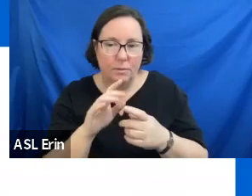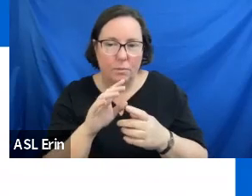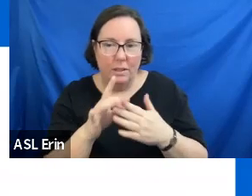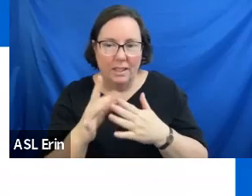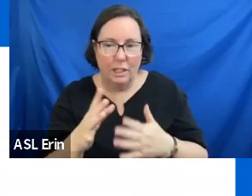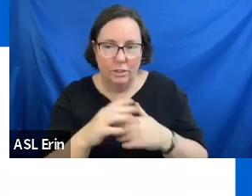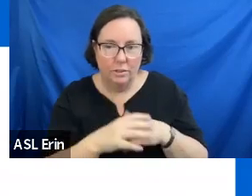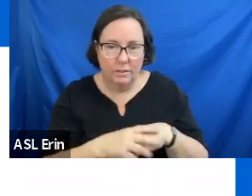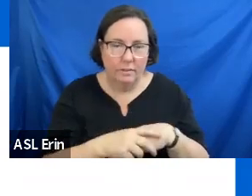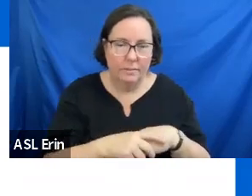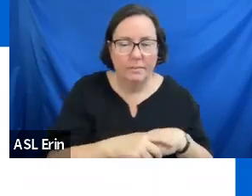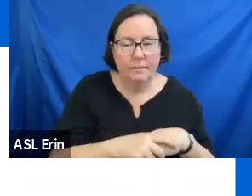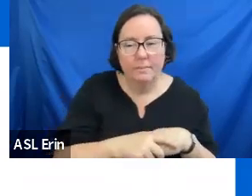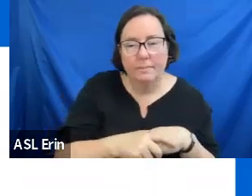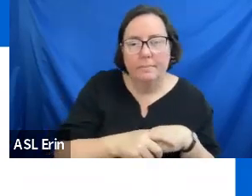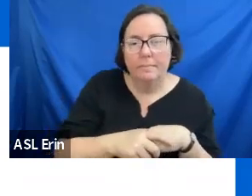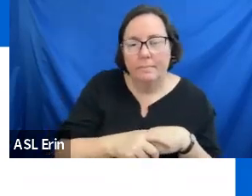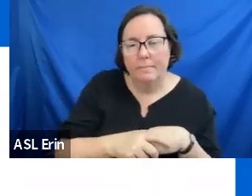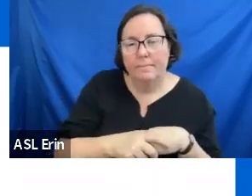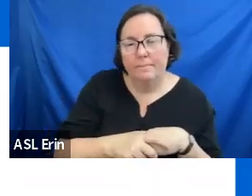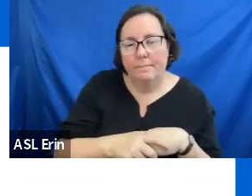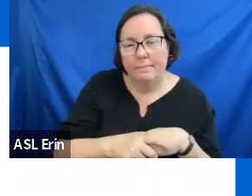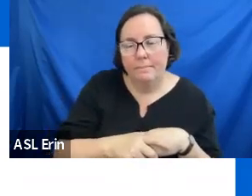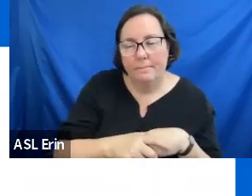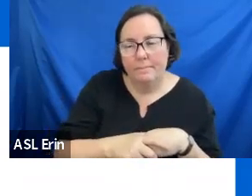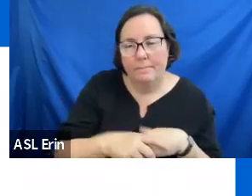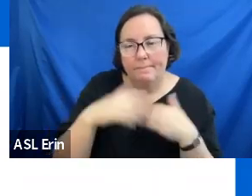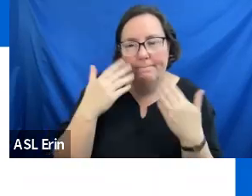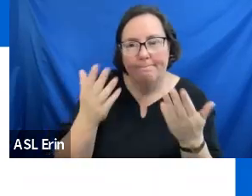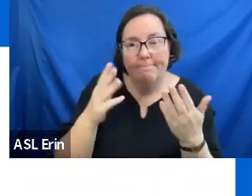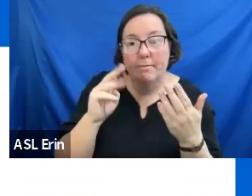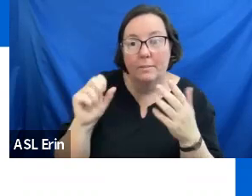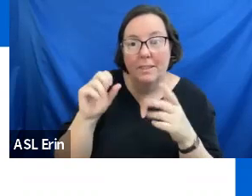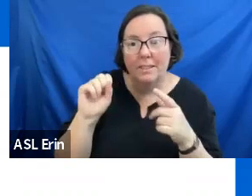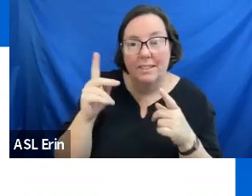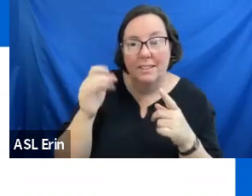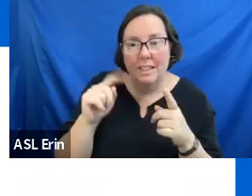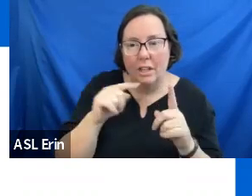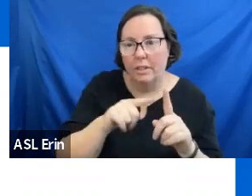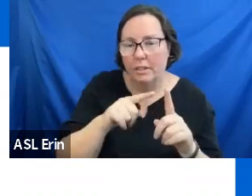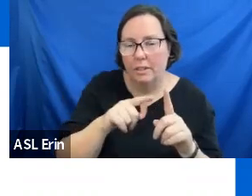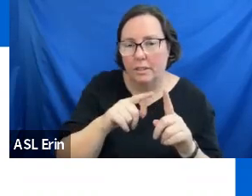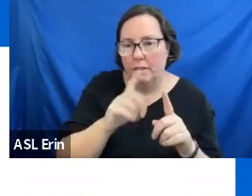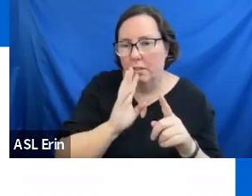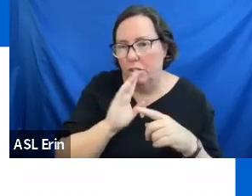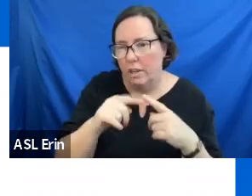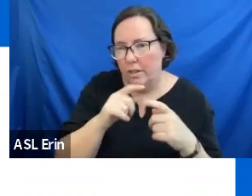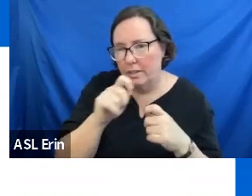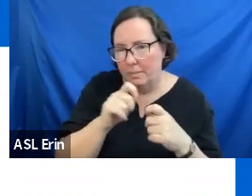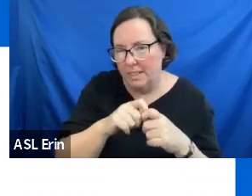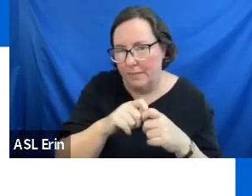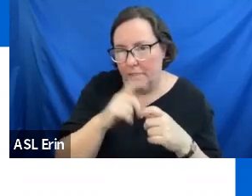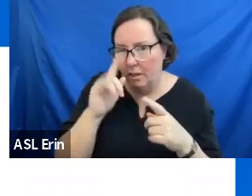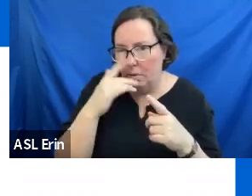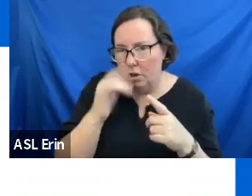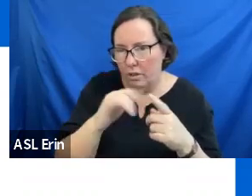out the invitations. I don't know, Ms. Scarrett, if he's yet talked about more